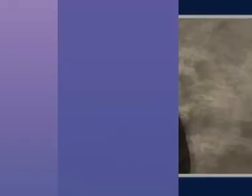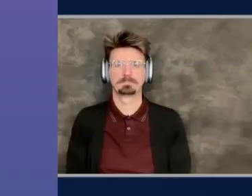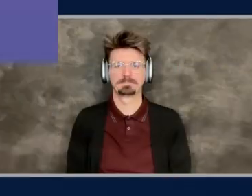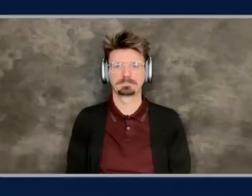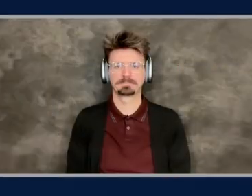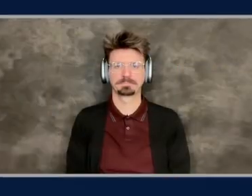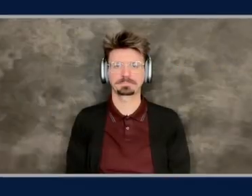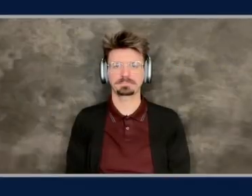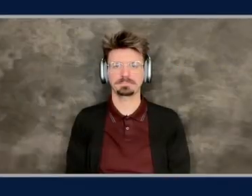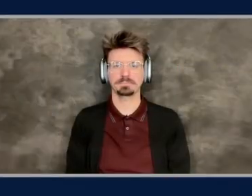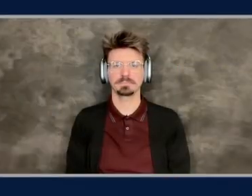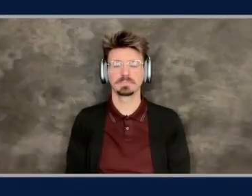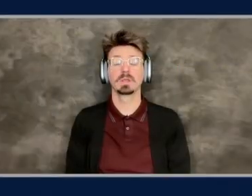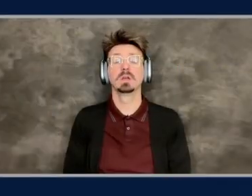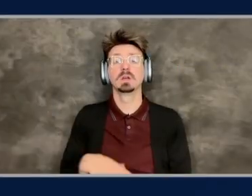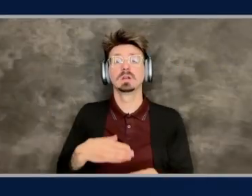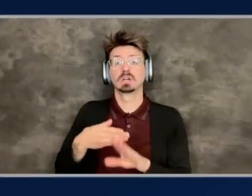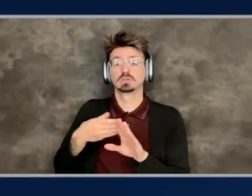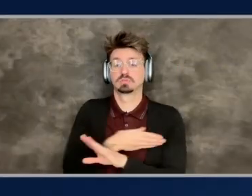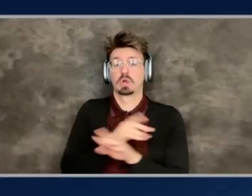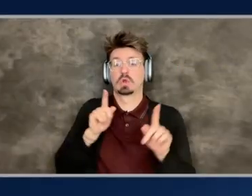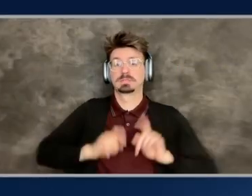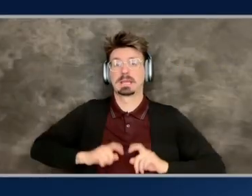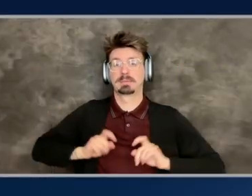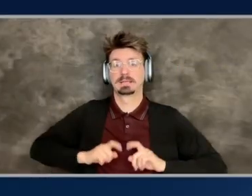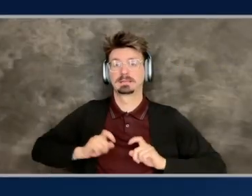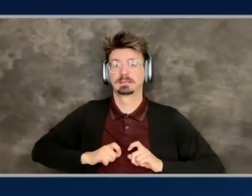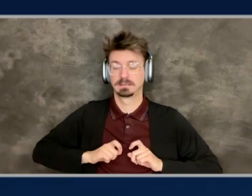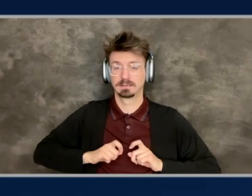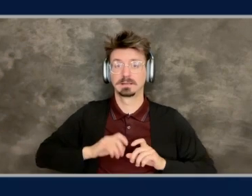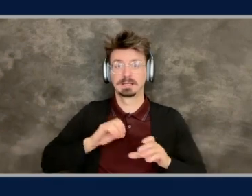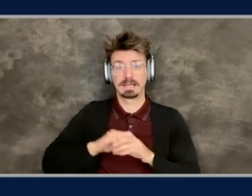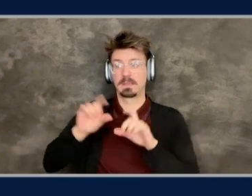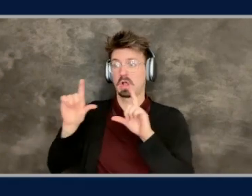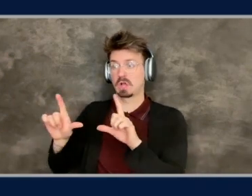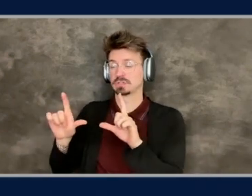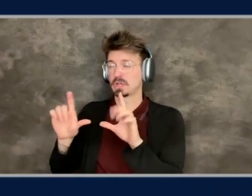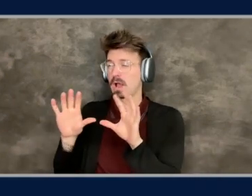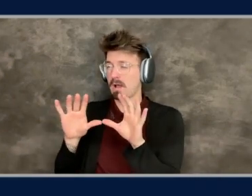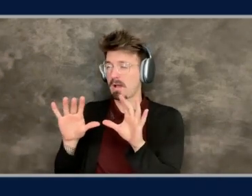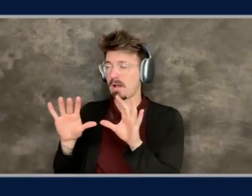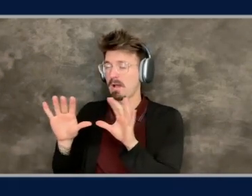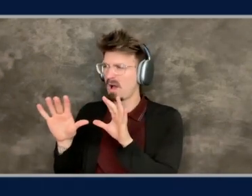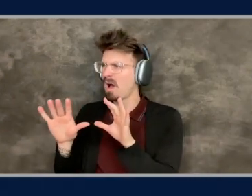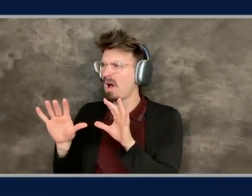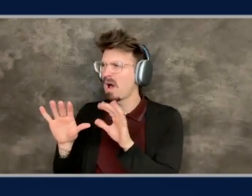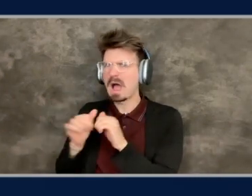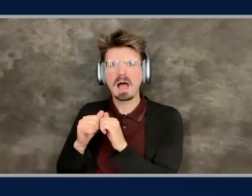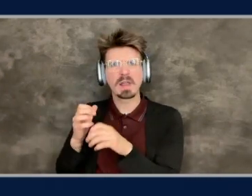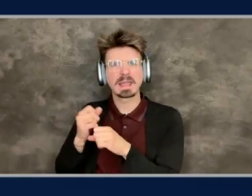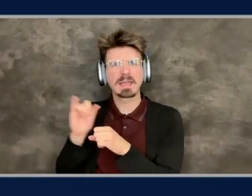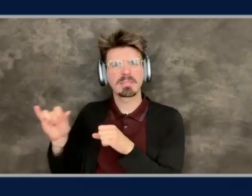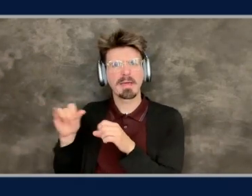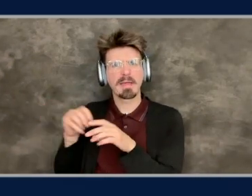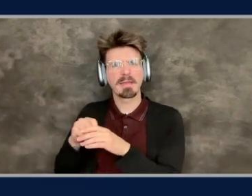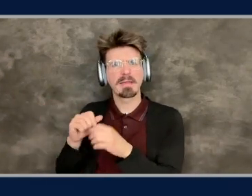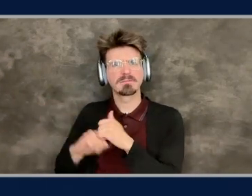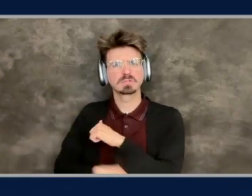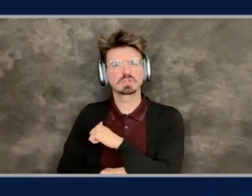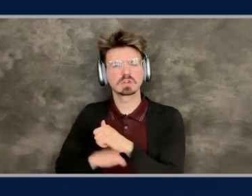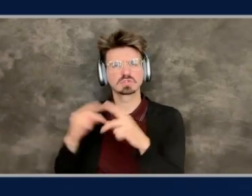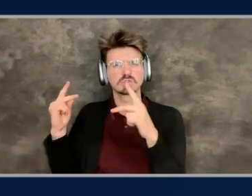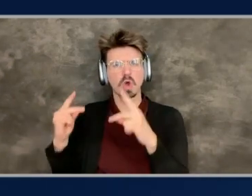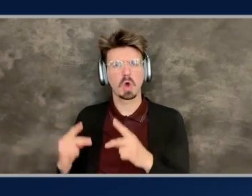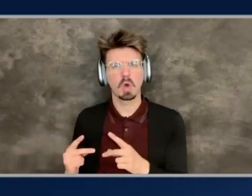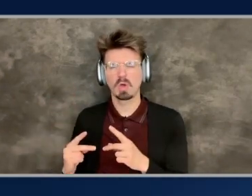doing this prototyping in the console, and then going, oh, how do I actually get this into infrastructure as code? And so the console code really fits into that